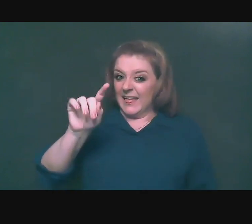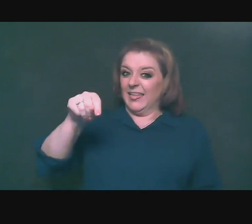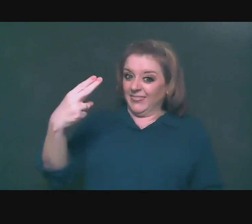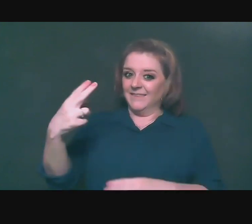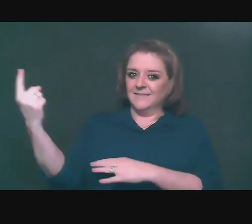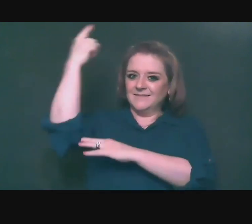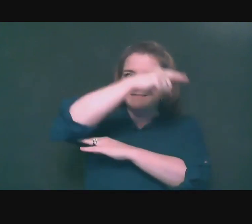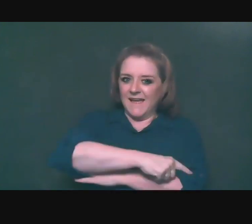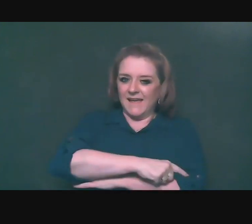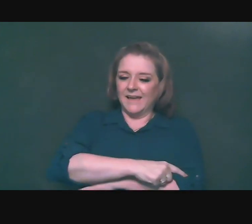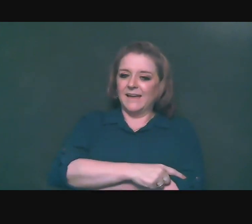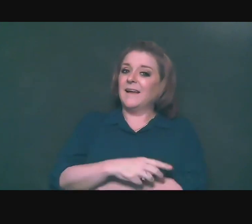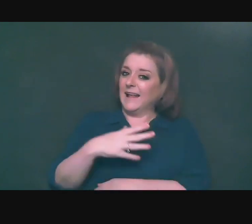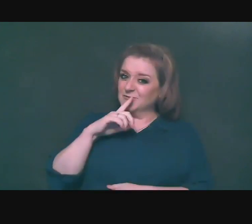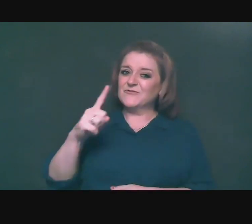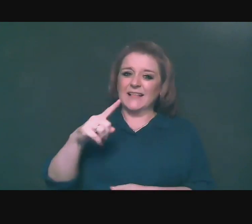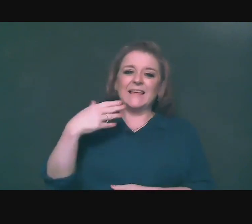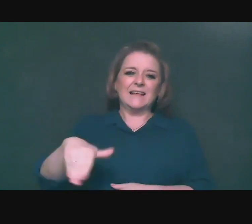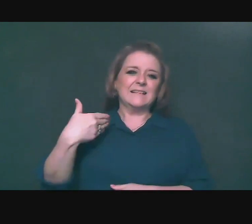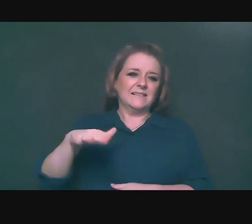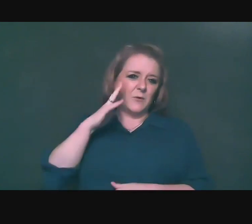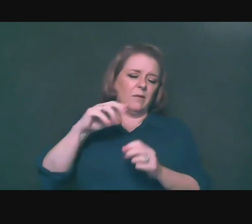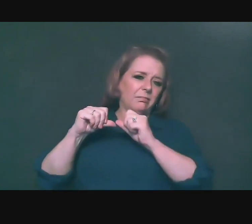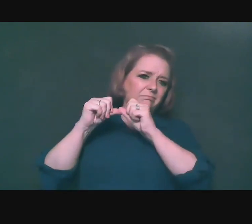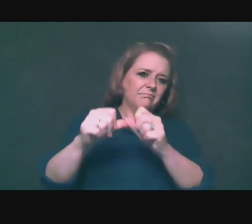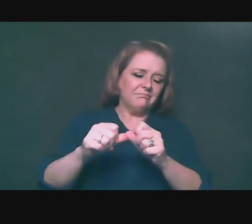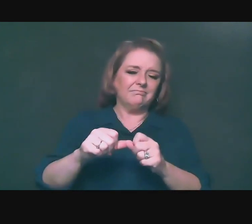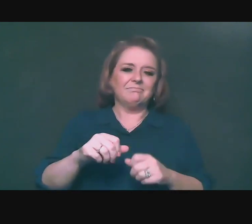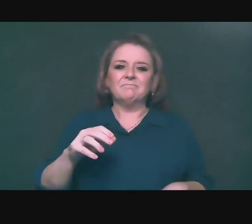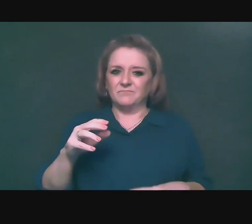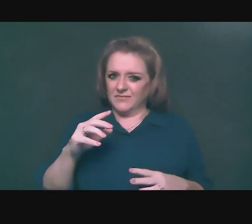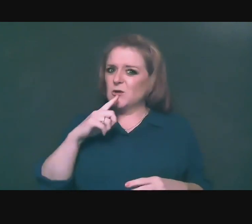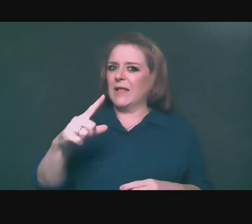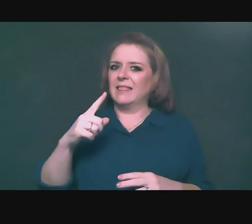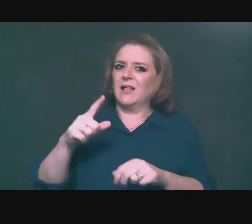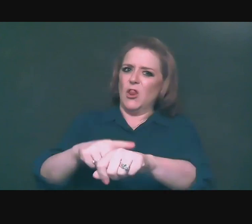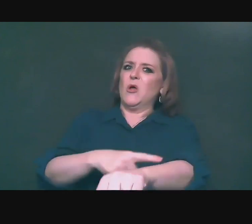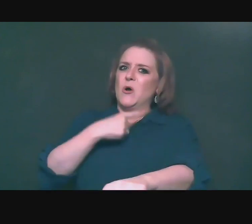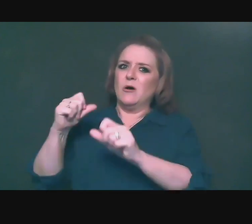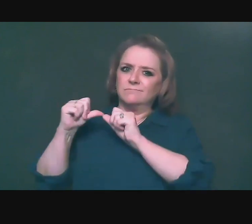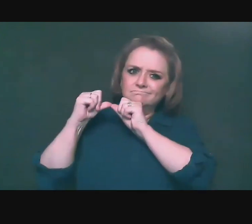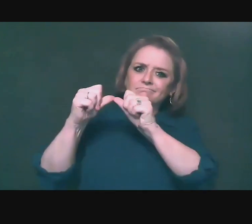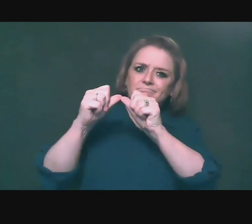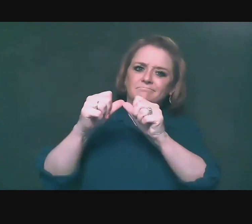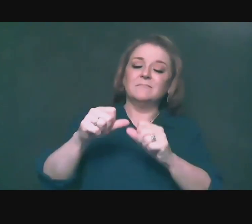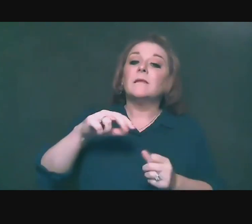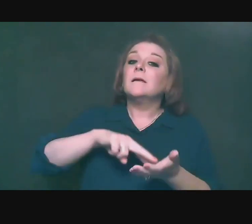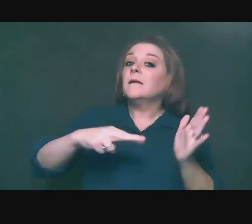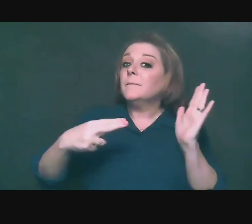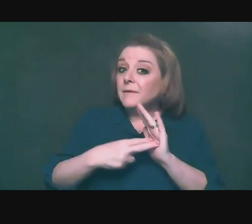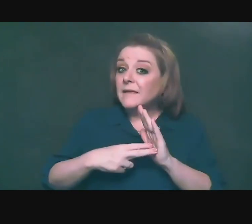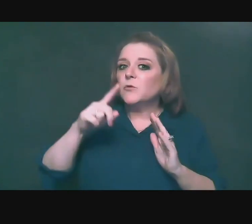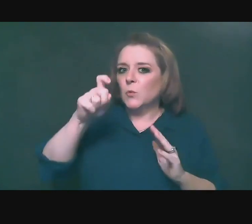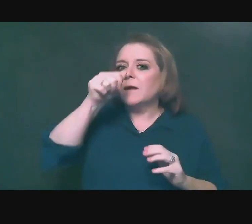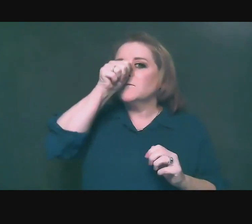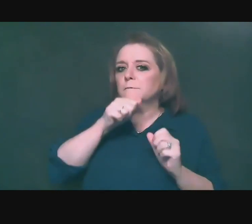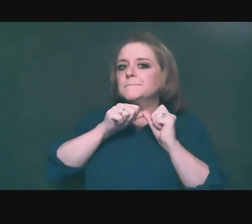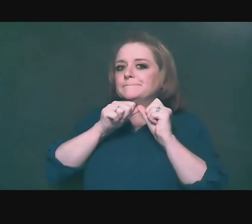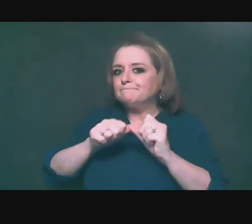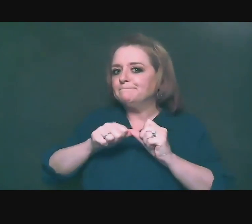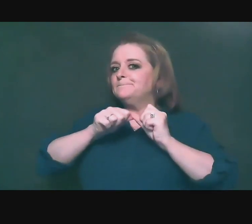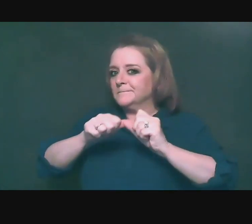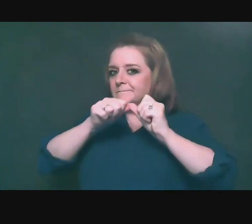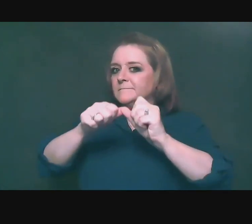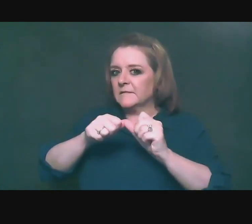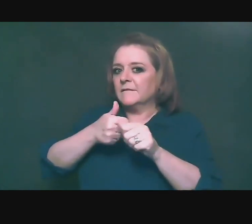an ultra marathon, which is longer than 26 miles. But an ultra marathon, we got to keep doing exactly what we're doing. So you got